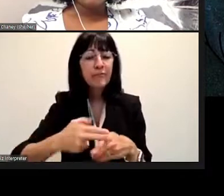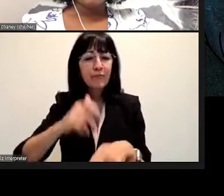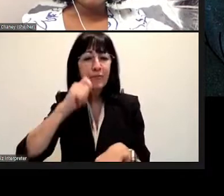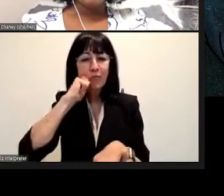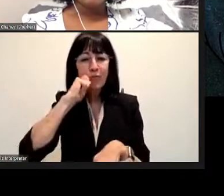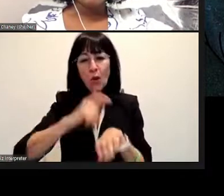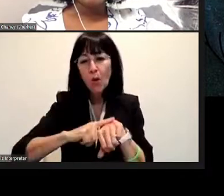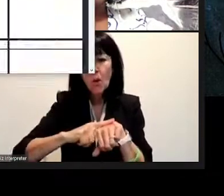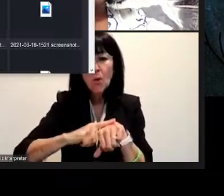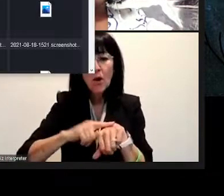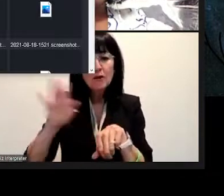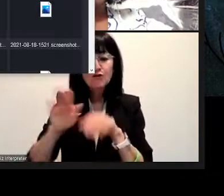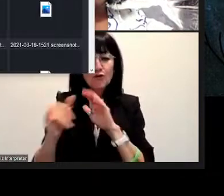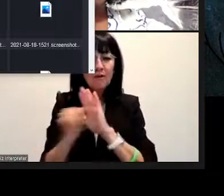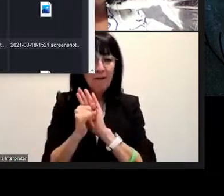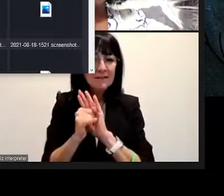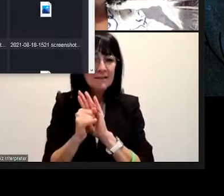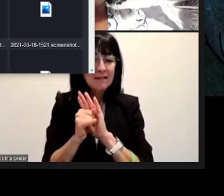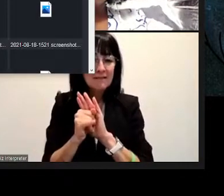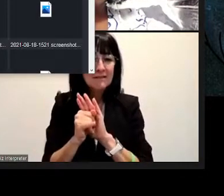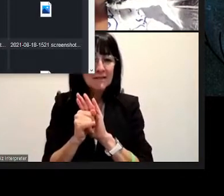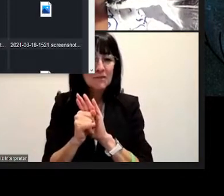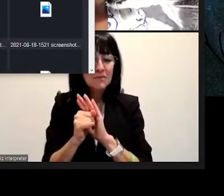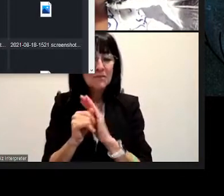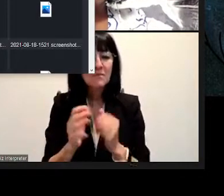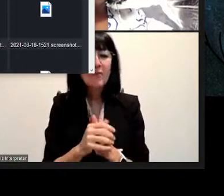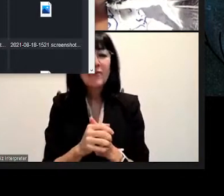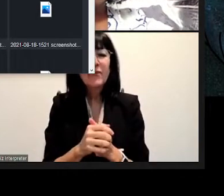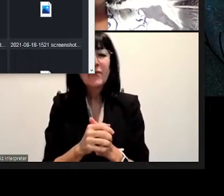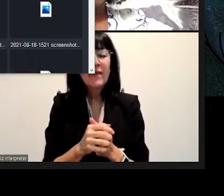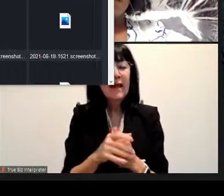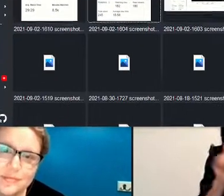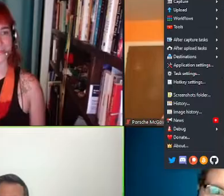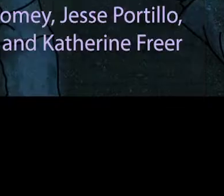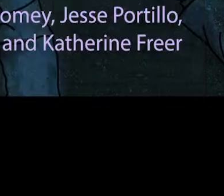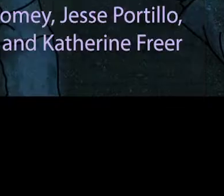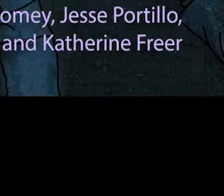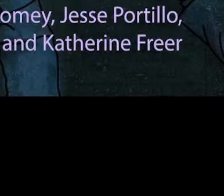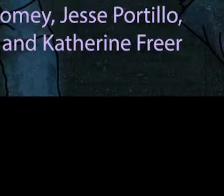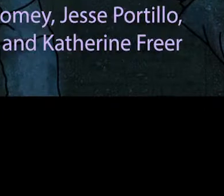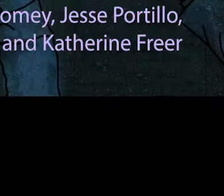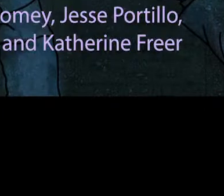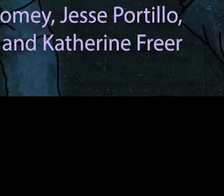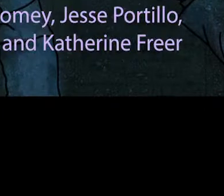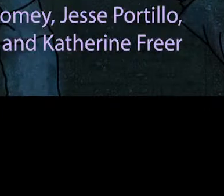potential in that that I'm thinking about.